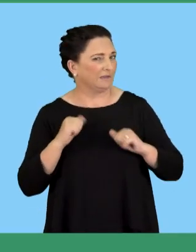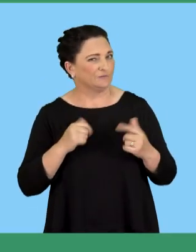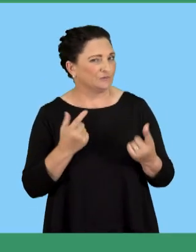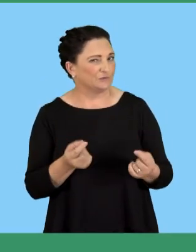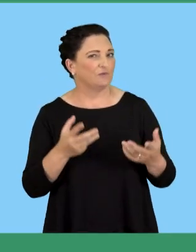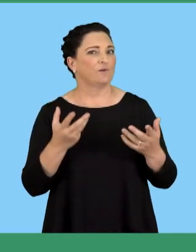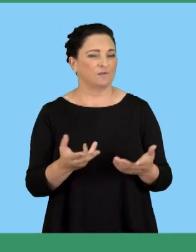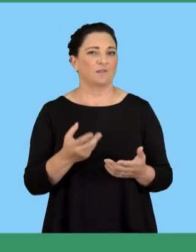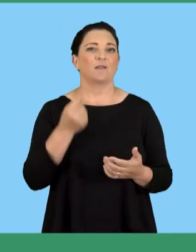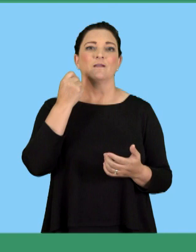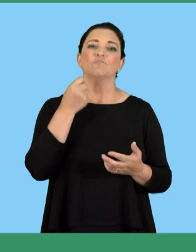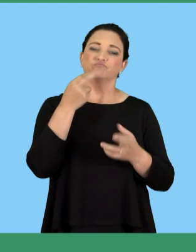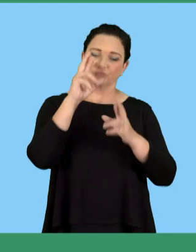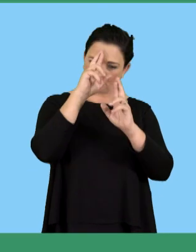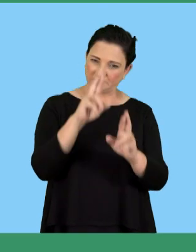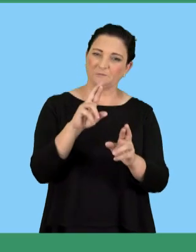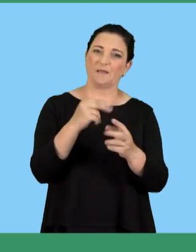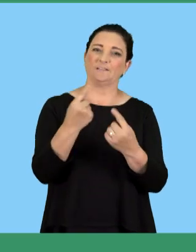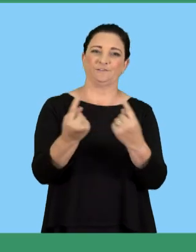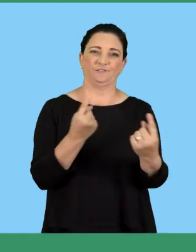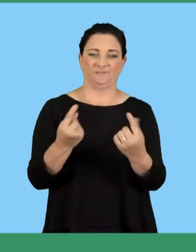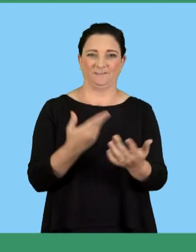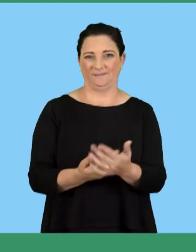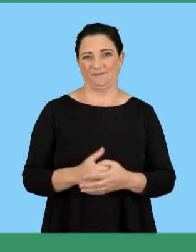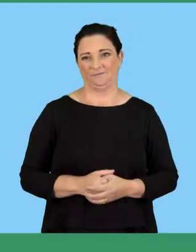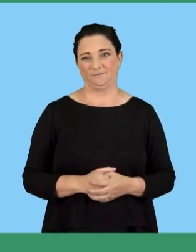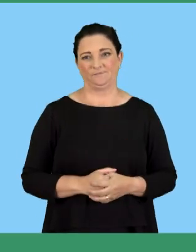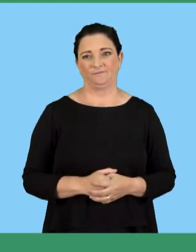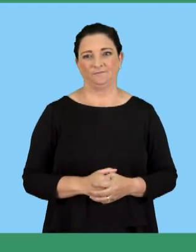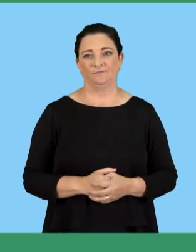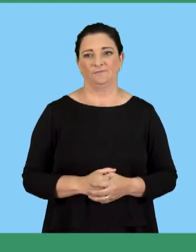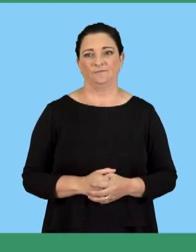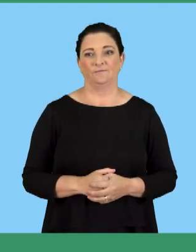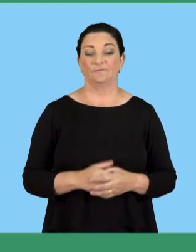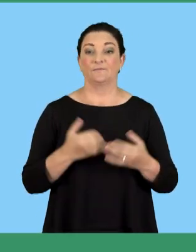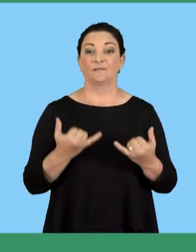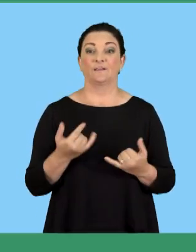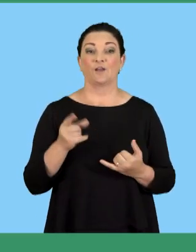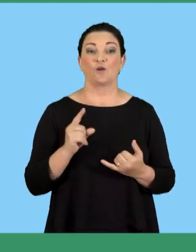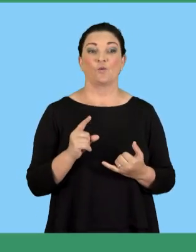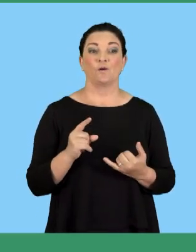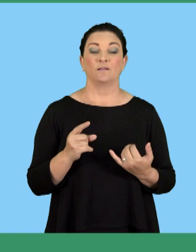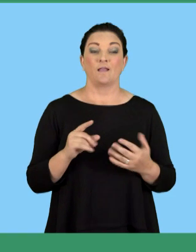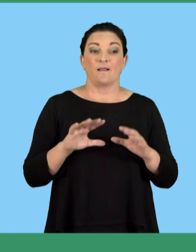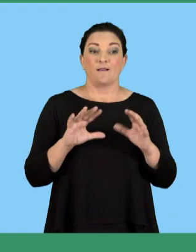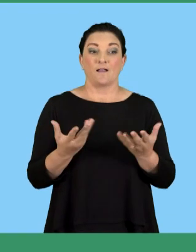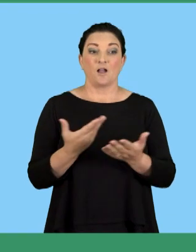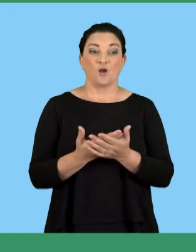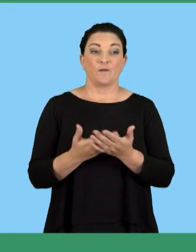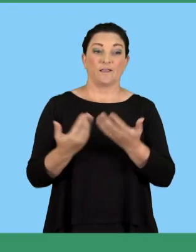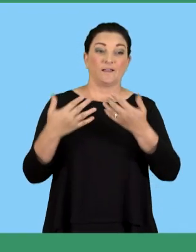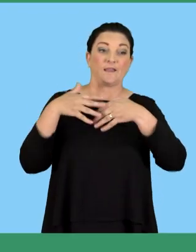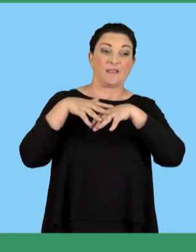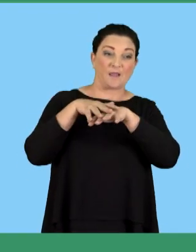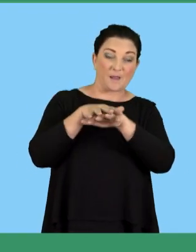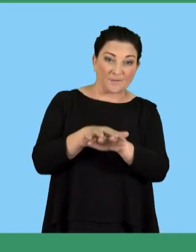which refers to the fact of being equal in rights, status, or advantages. This has to happen in the workplace. Everyone has to be